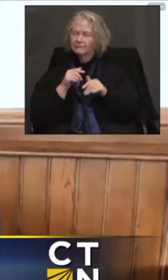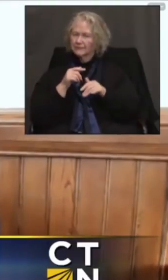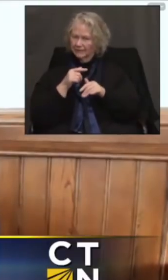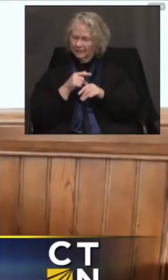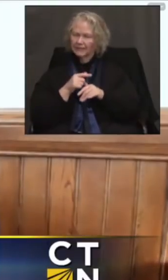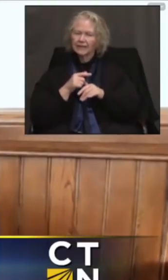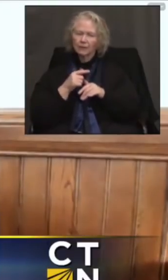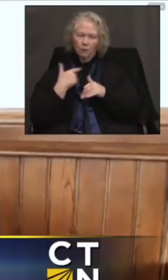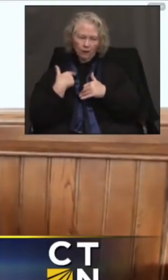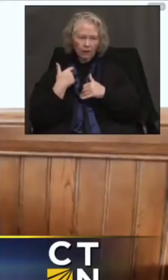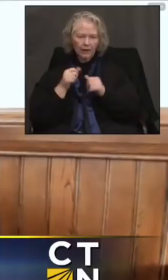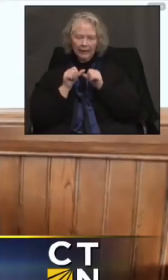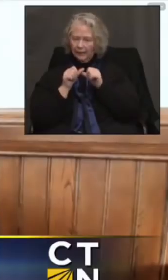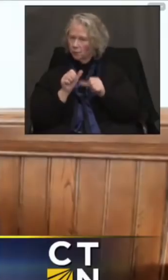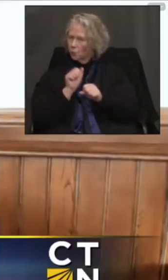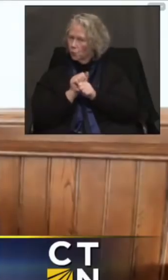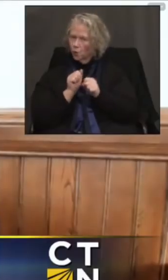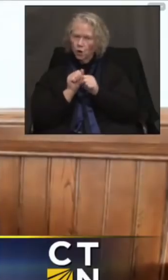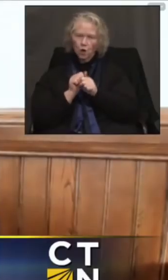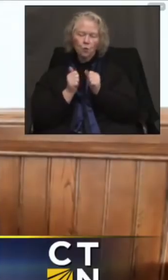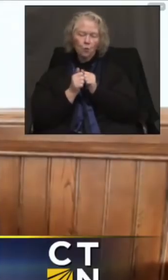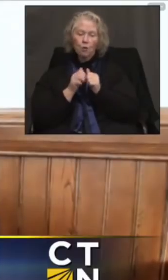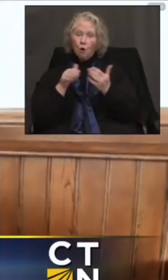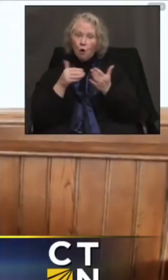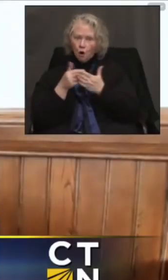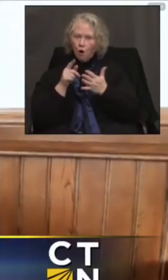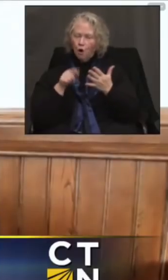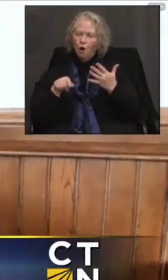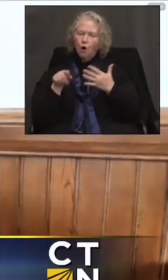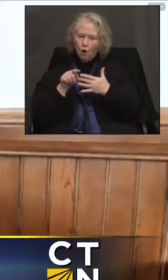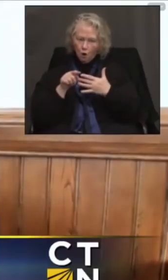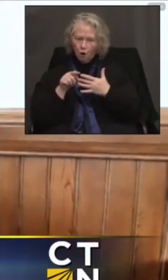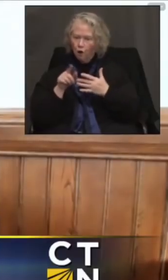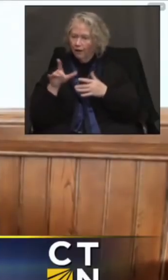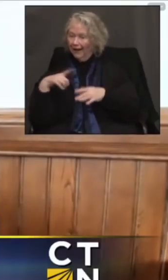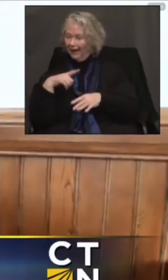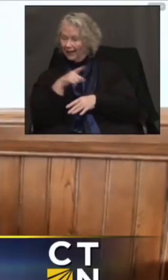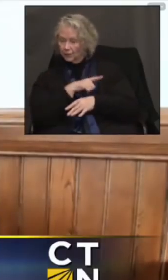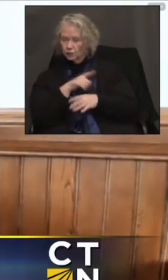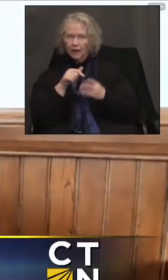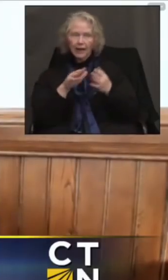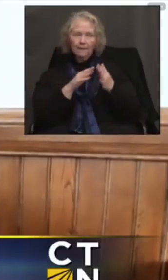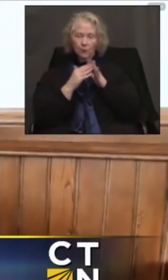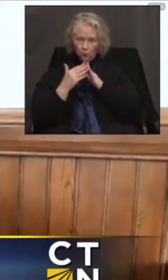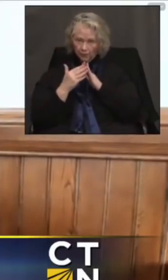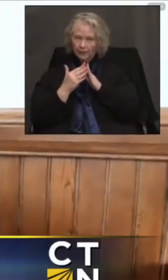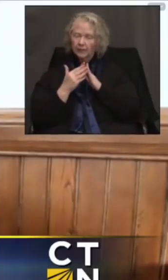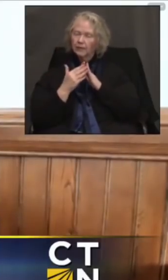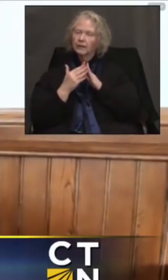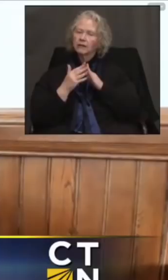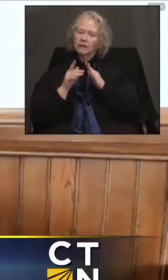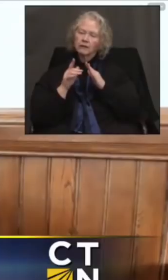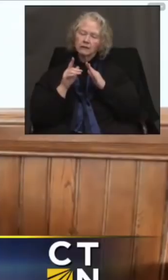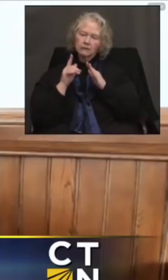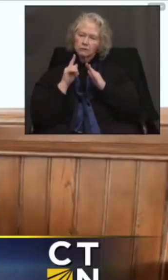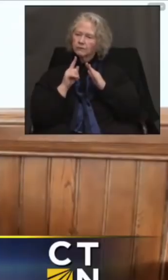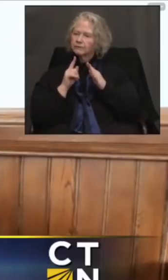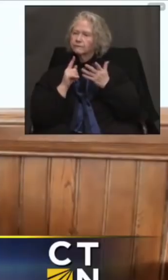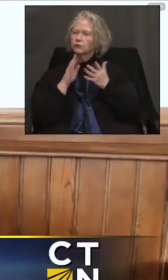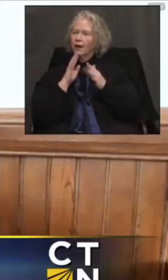conference. We're going to continue to work with all the individuals within the legislature and the communities as it deals with all of our various outreach